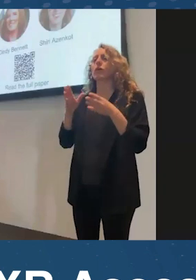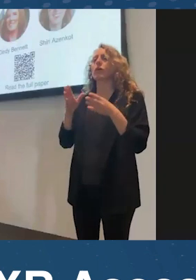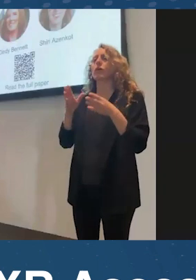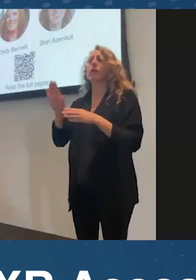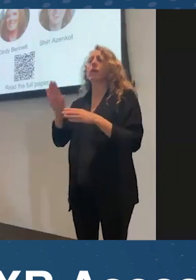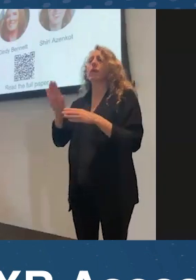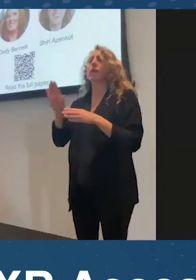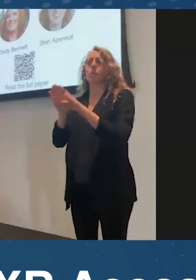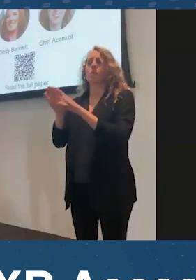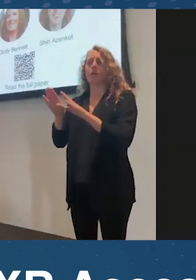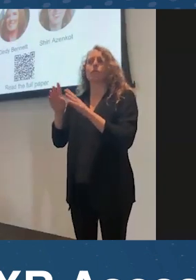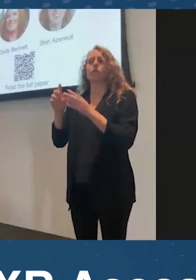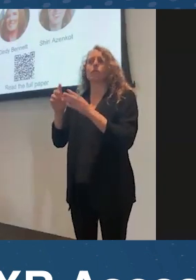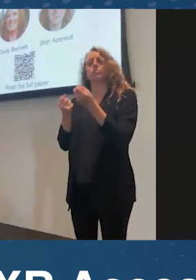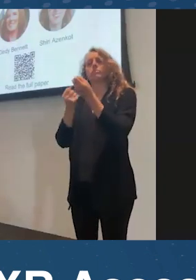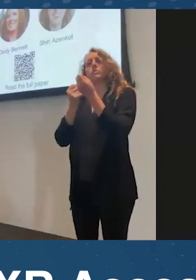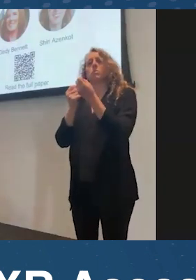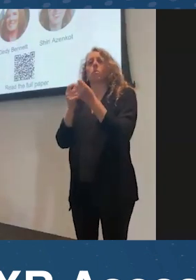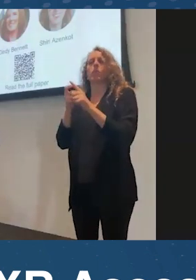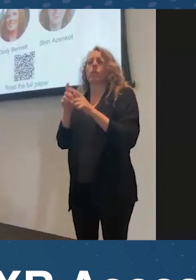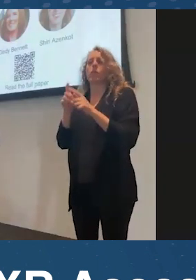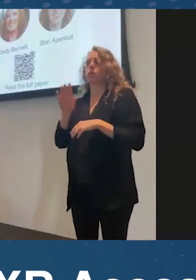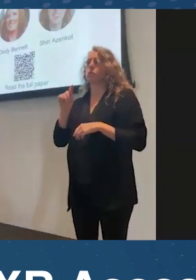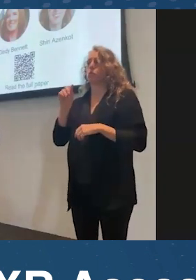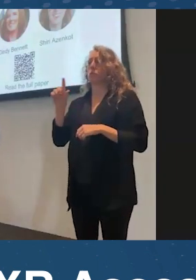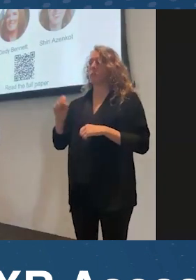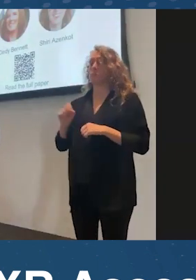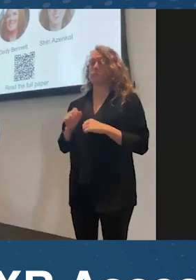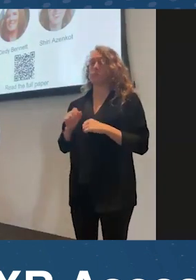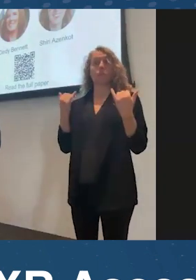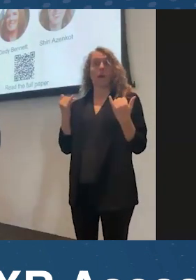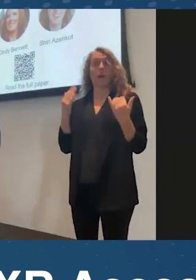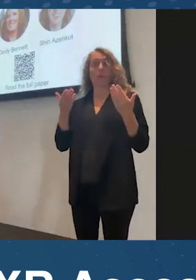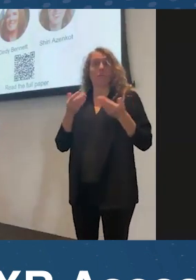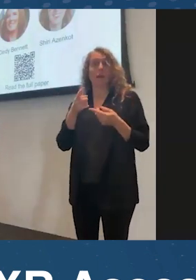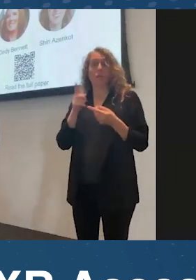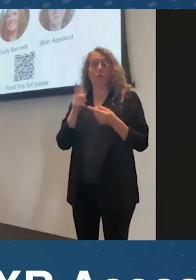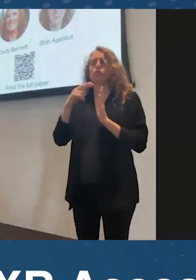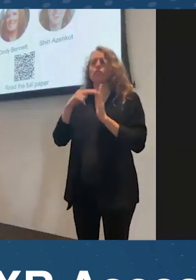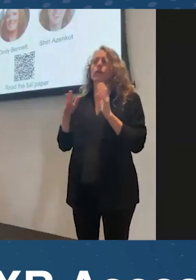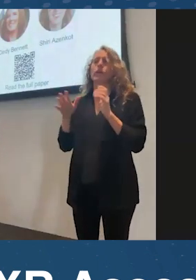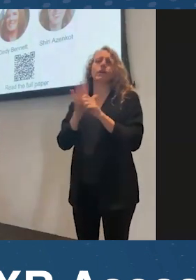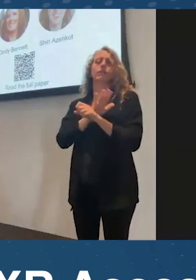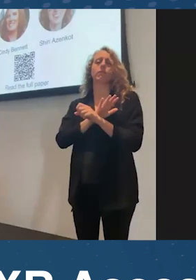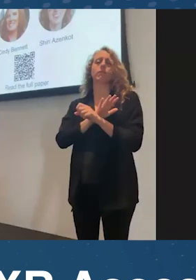of their own tools. We also invite you to read our full paper and reach